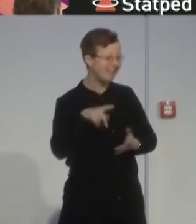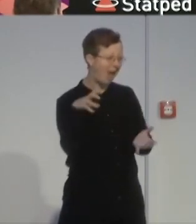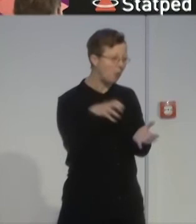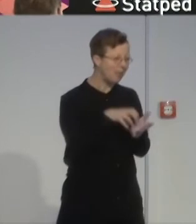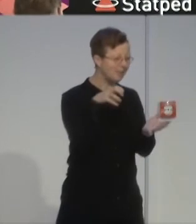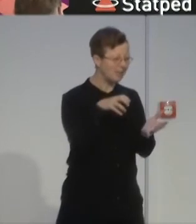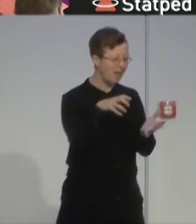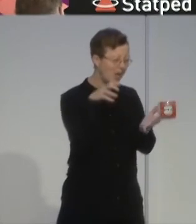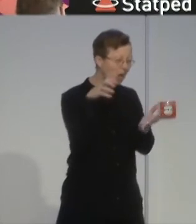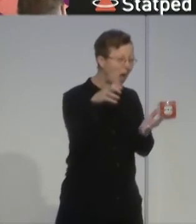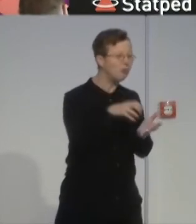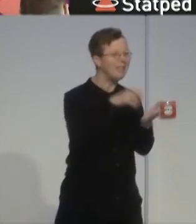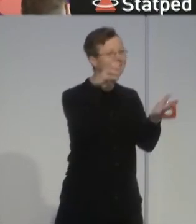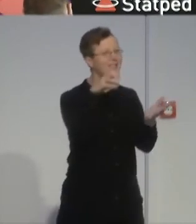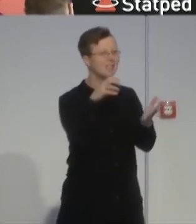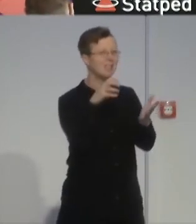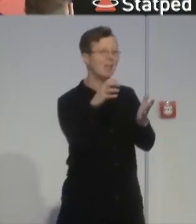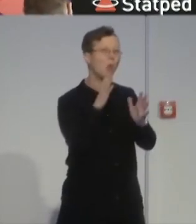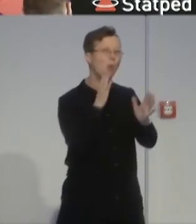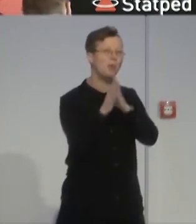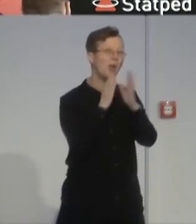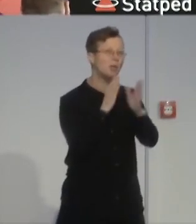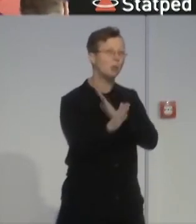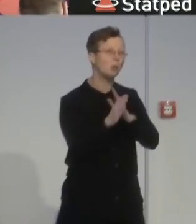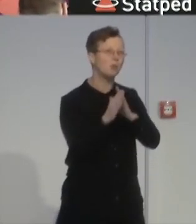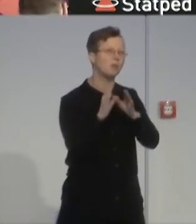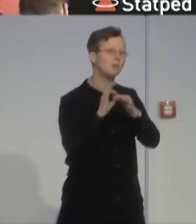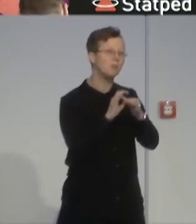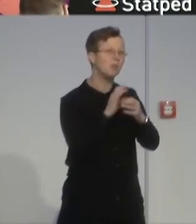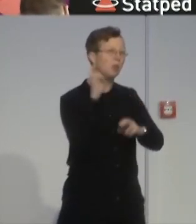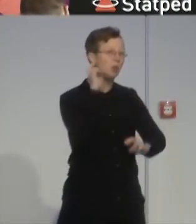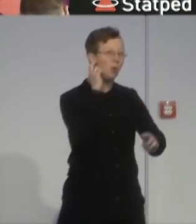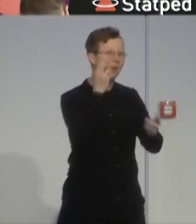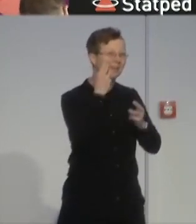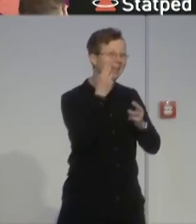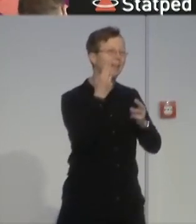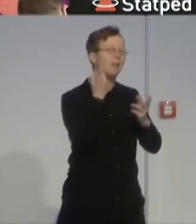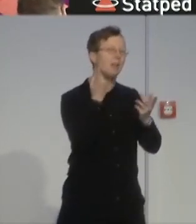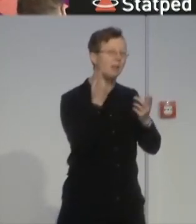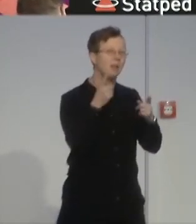The authentic communication of the congenital deafblindness means